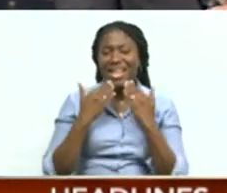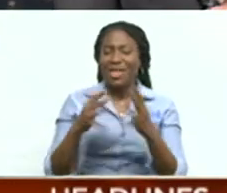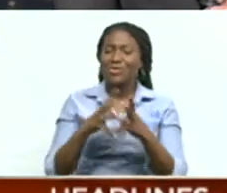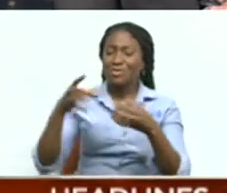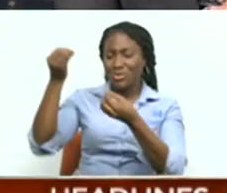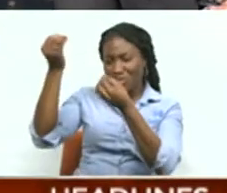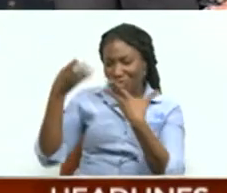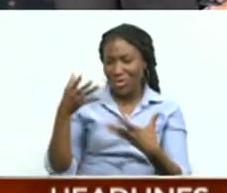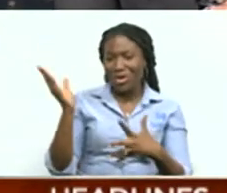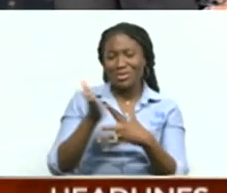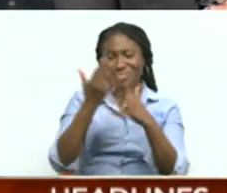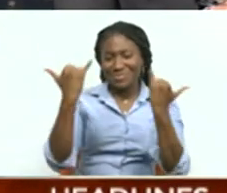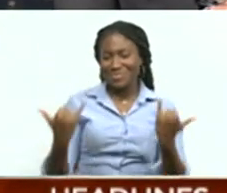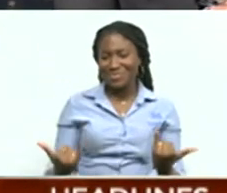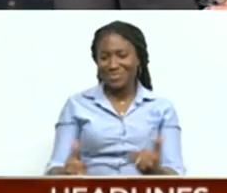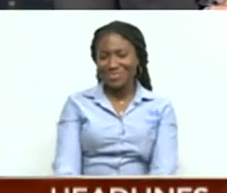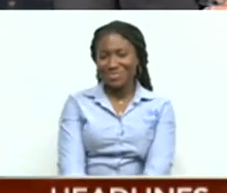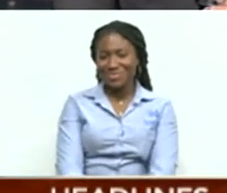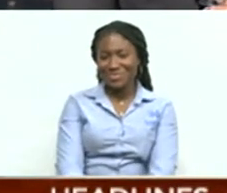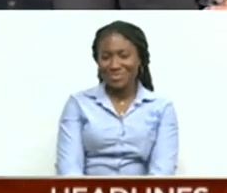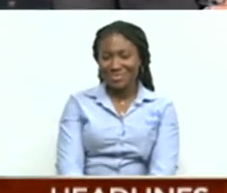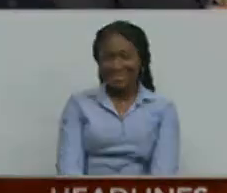Jesse. Let's take a break. We'll be right back.